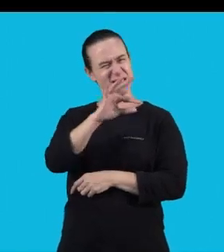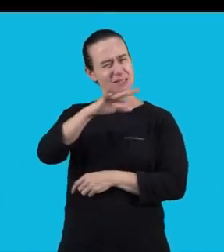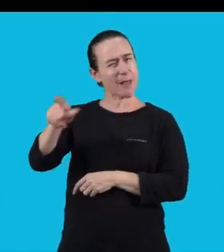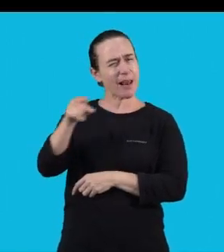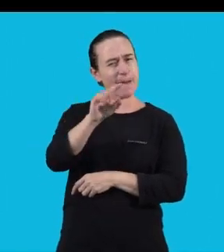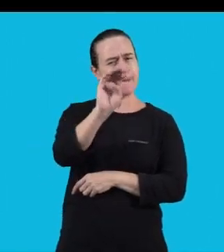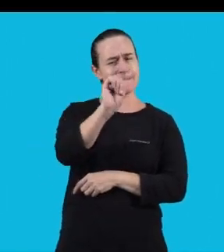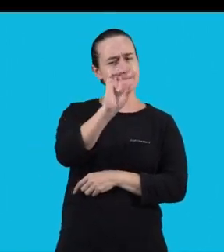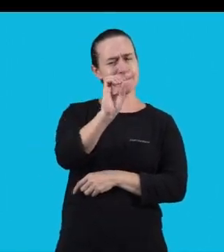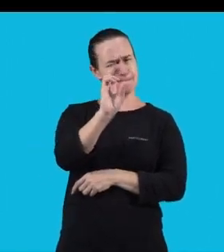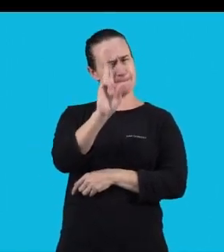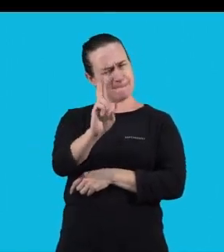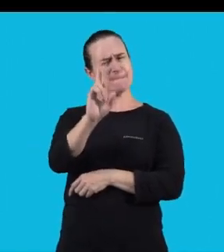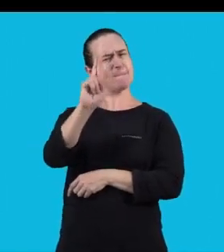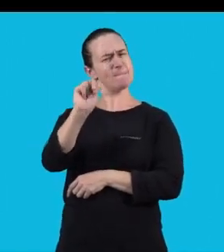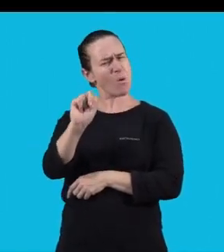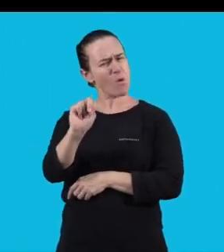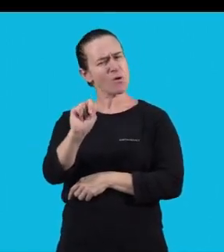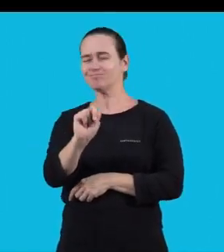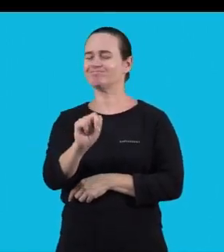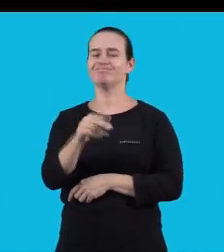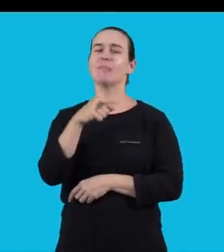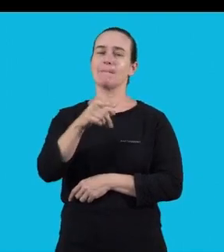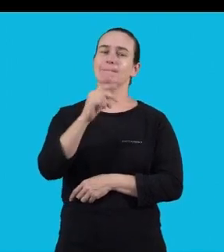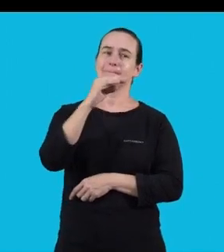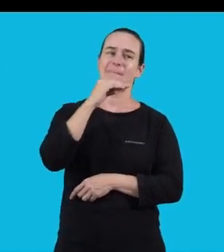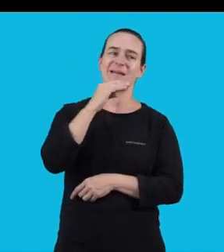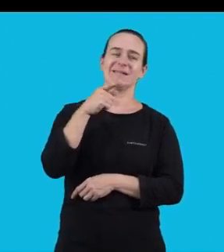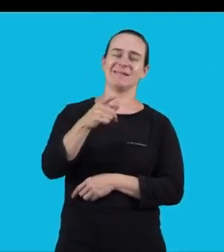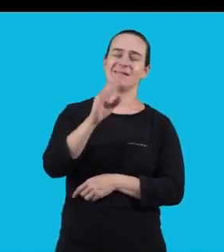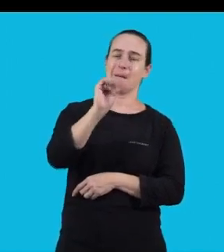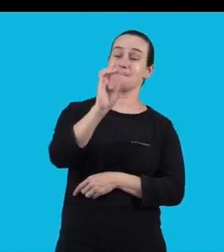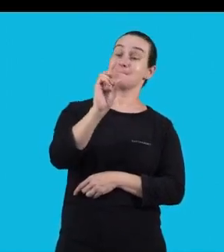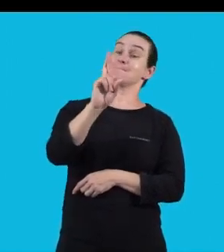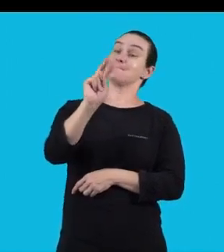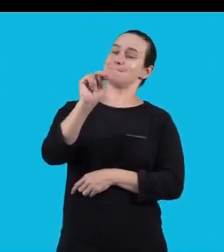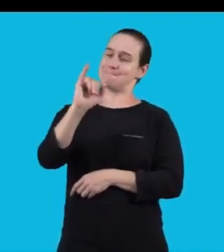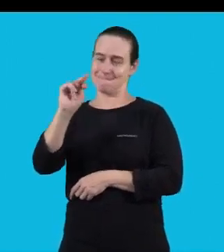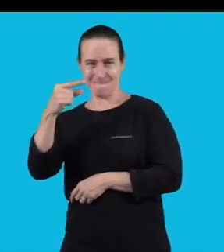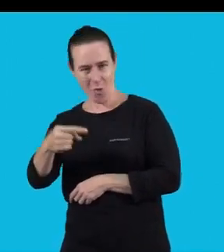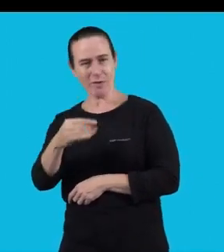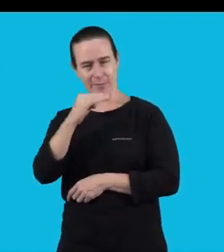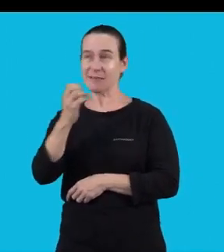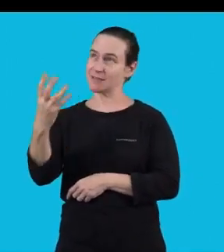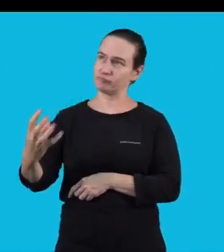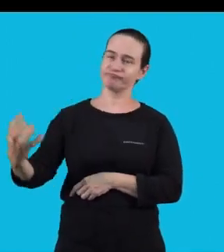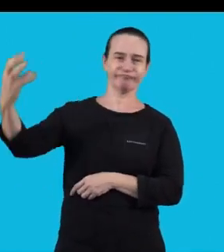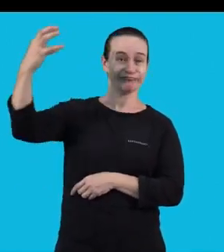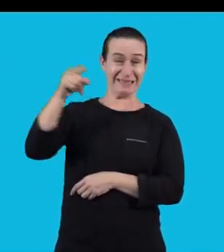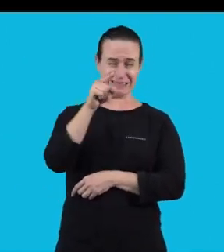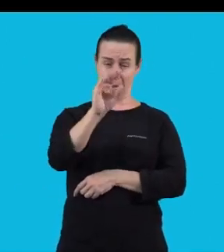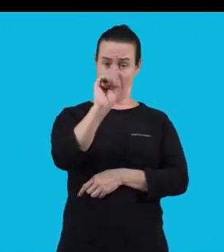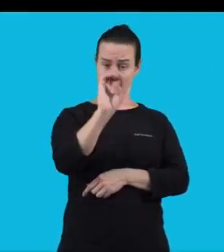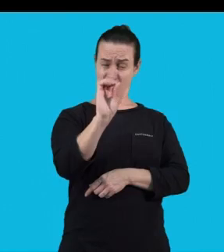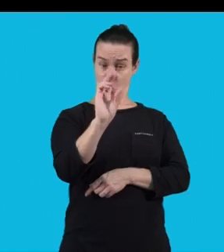the wrong morning. The correct morning is when the sun rises at the beginning of the day. This morning meaning